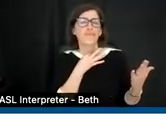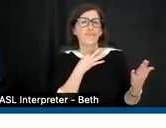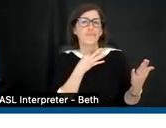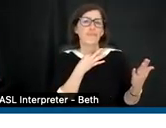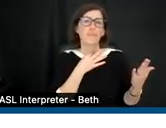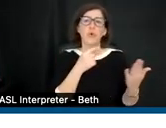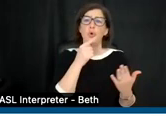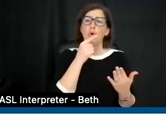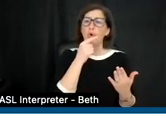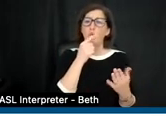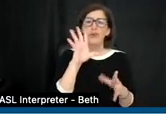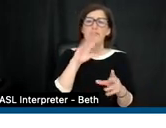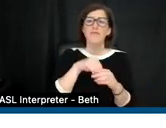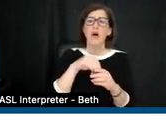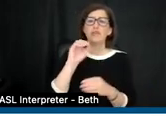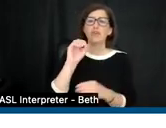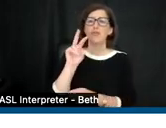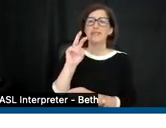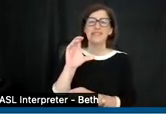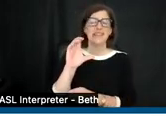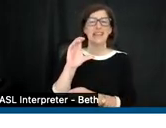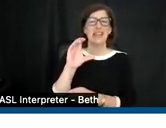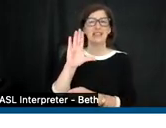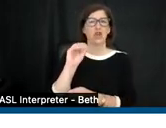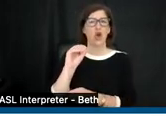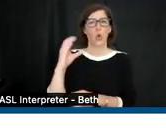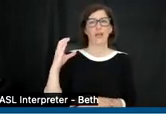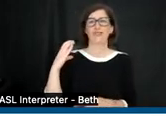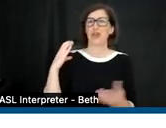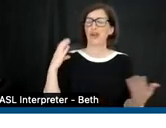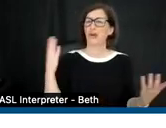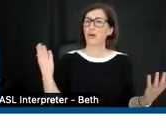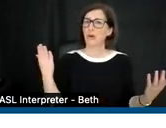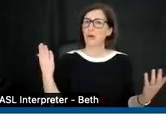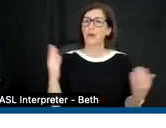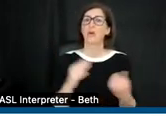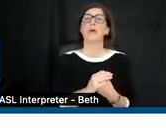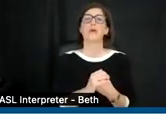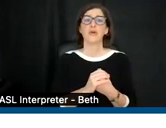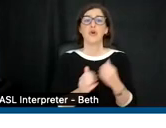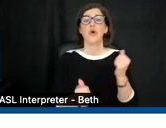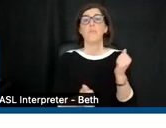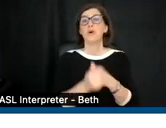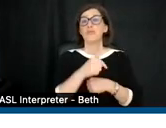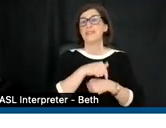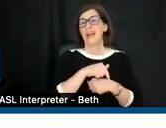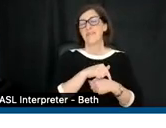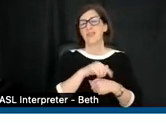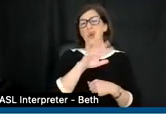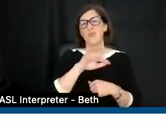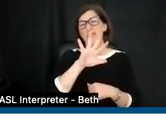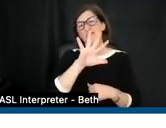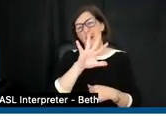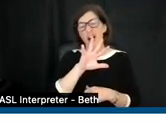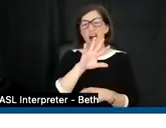OVC Task Force co-chairs? You know, they're normally 5 to 7, and